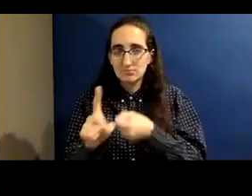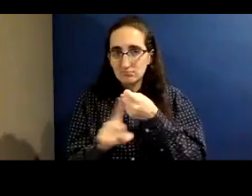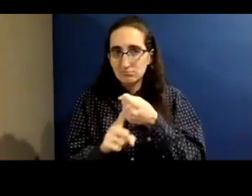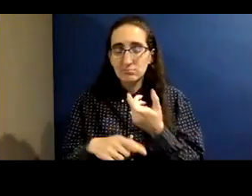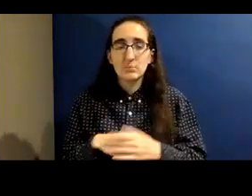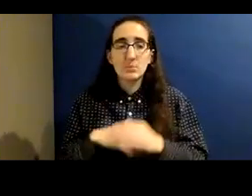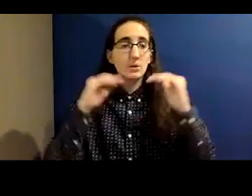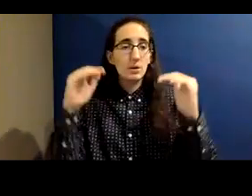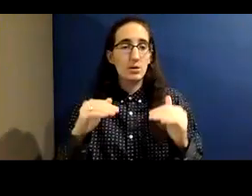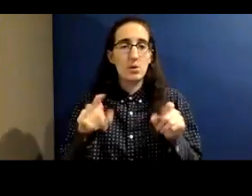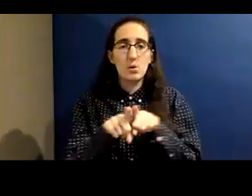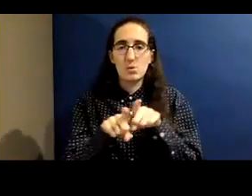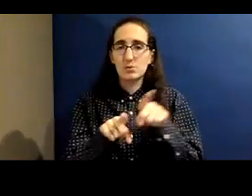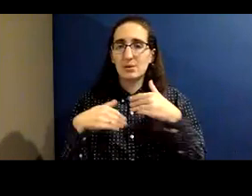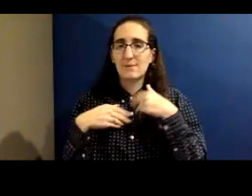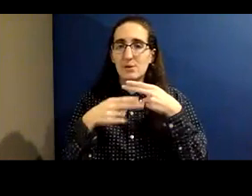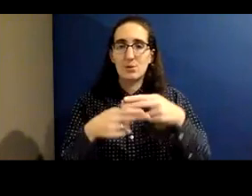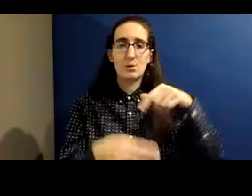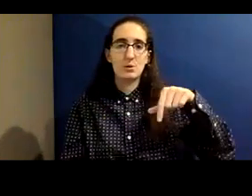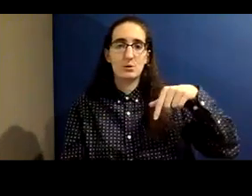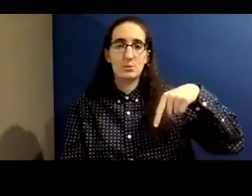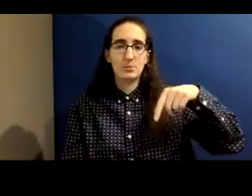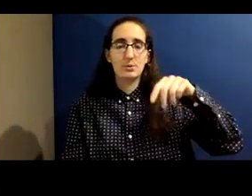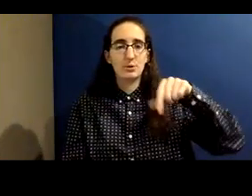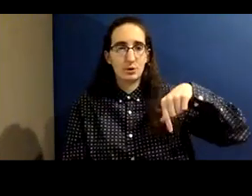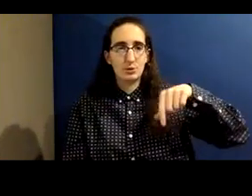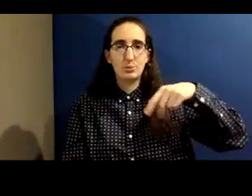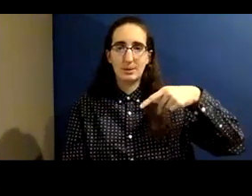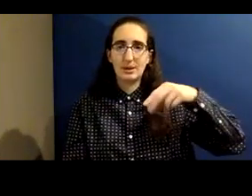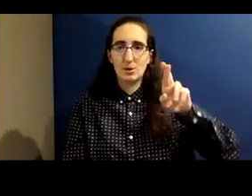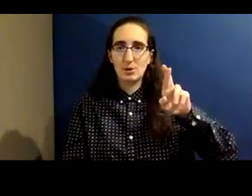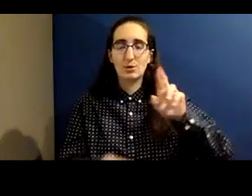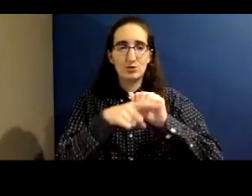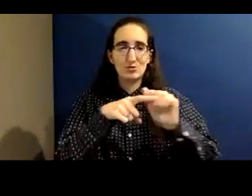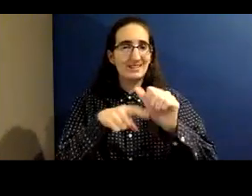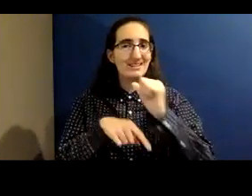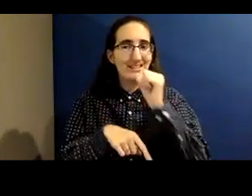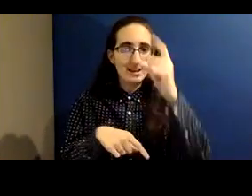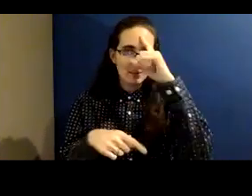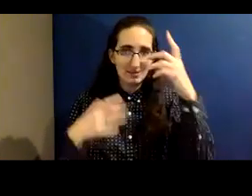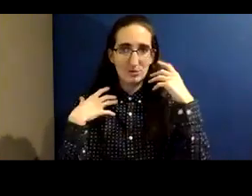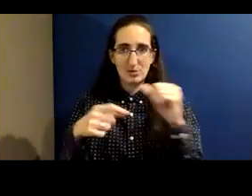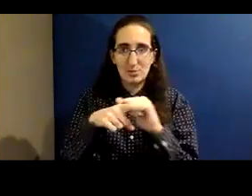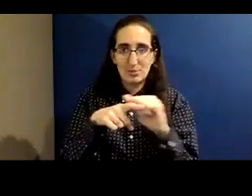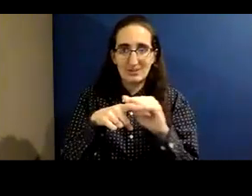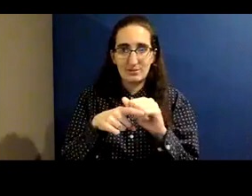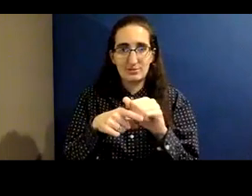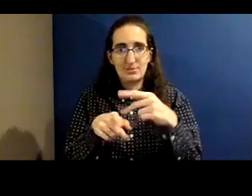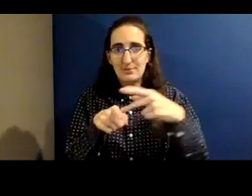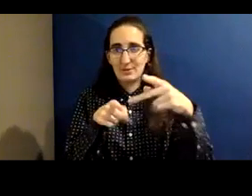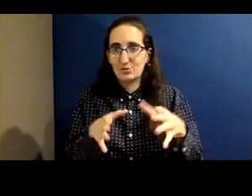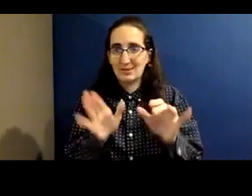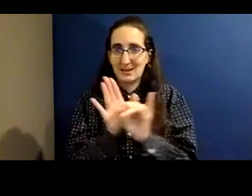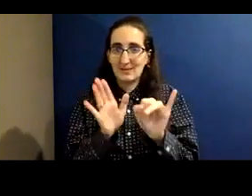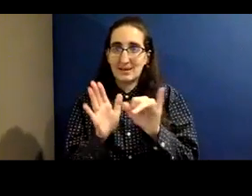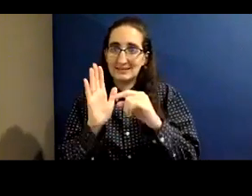And then we also have what's called QPR, which is a training for non-mental health professionals to identify signs of